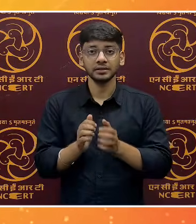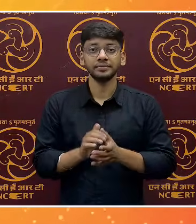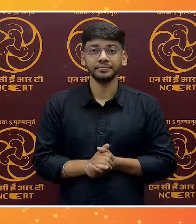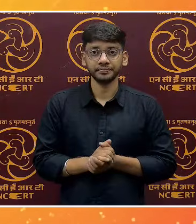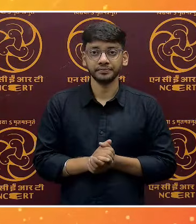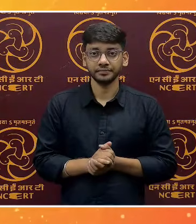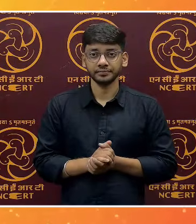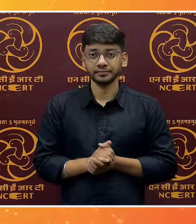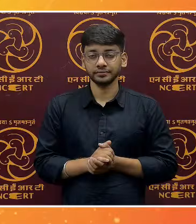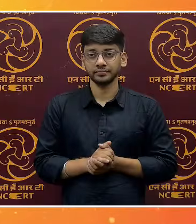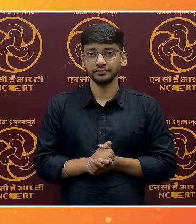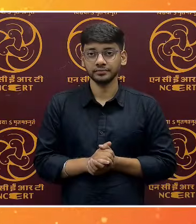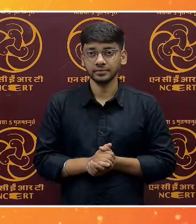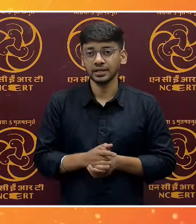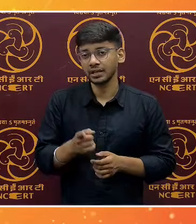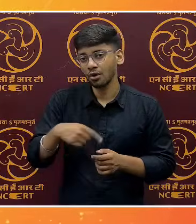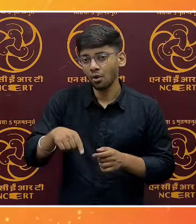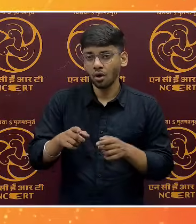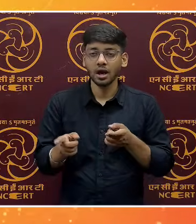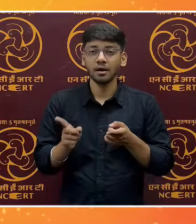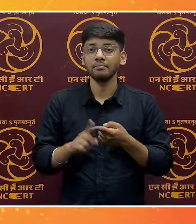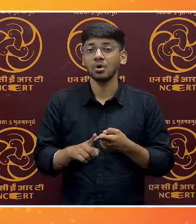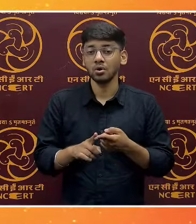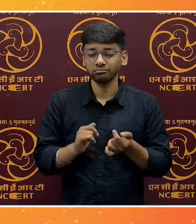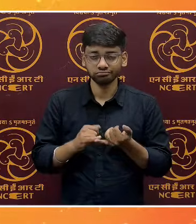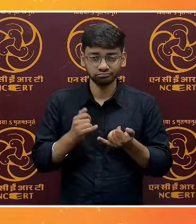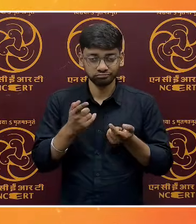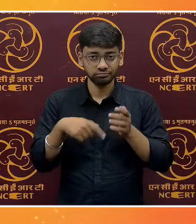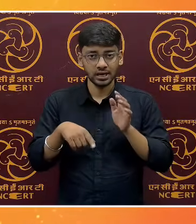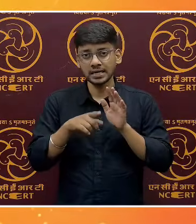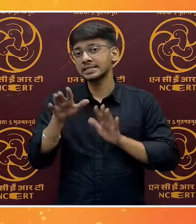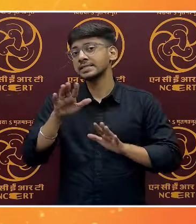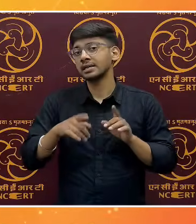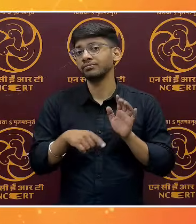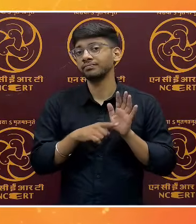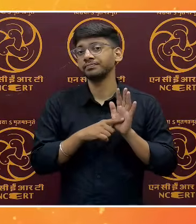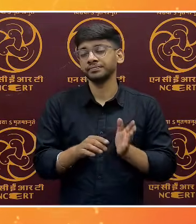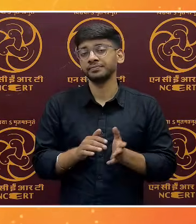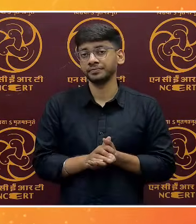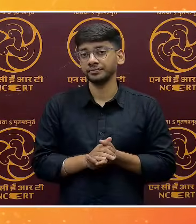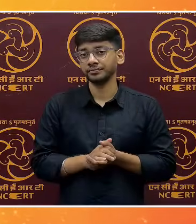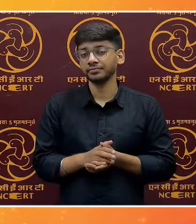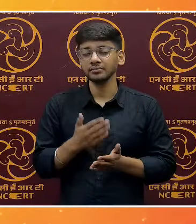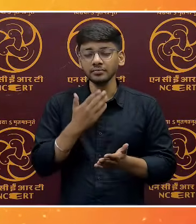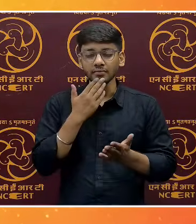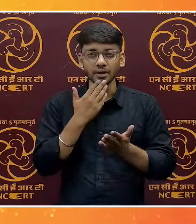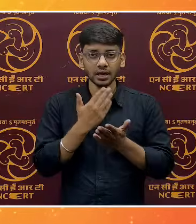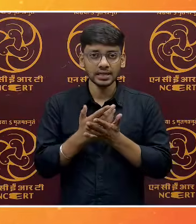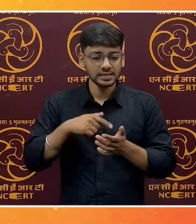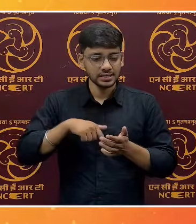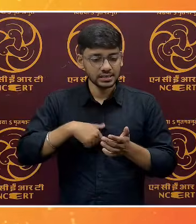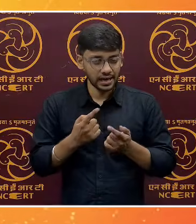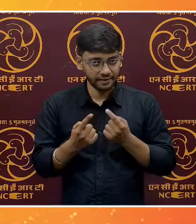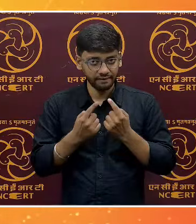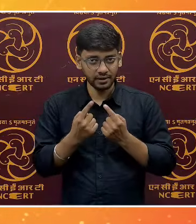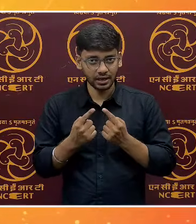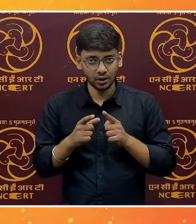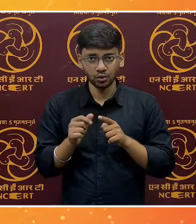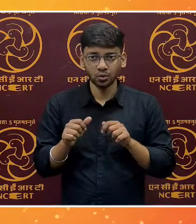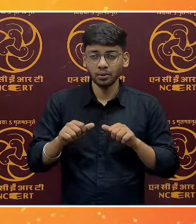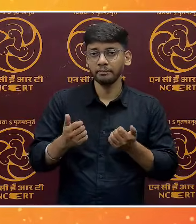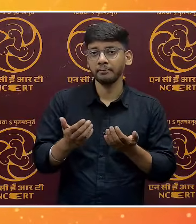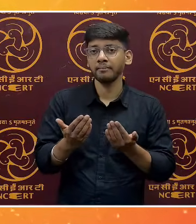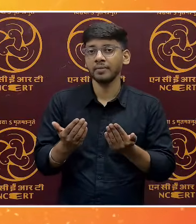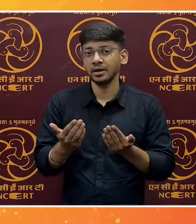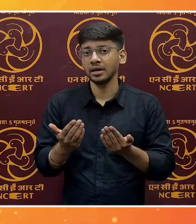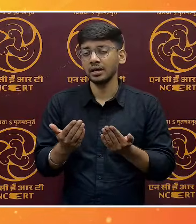So this is all about simulation part. Okay. Thank you, ma'am. And one can self-assess themselves. What could be better than that?